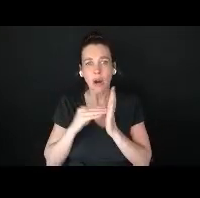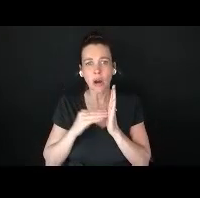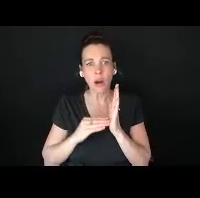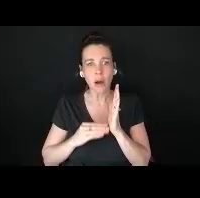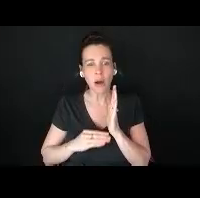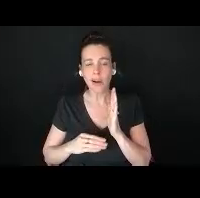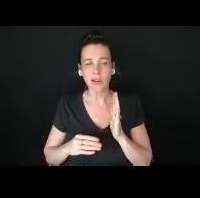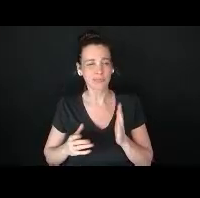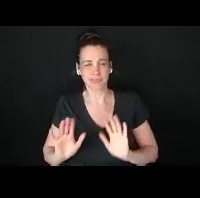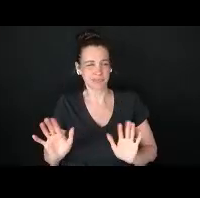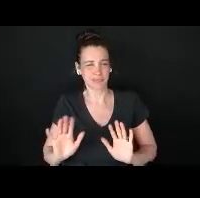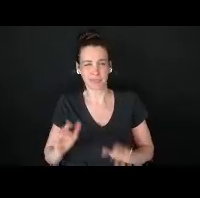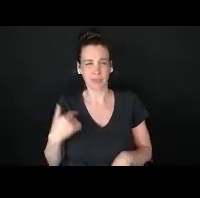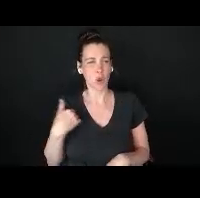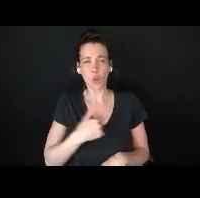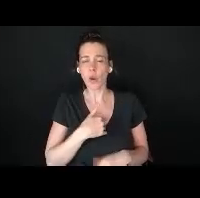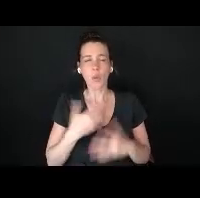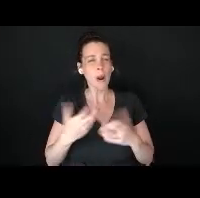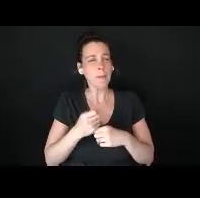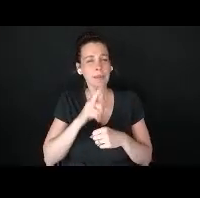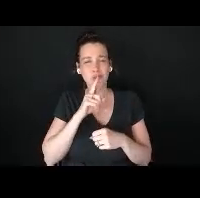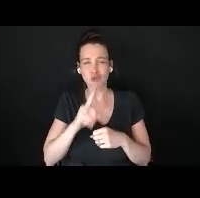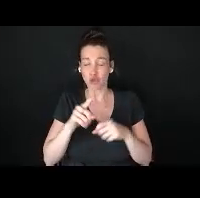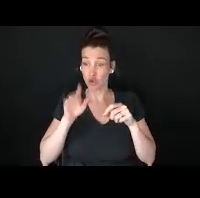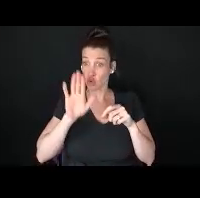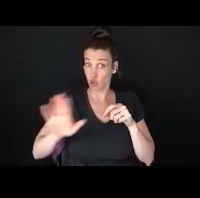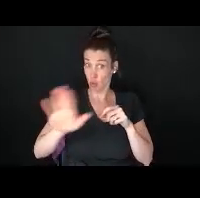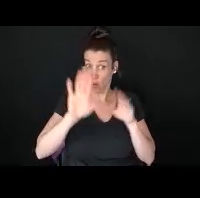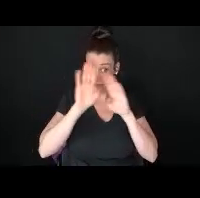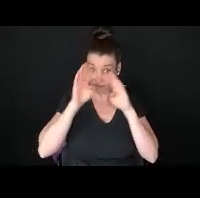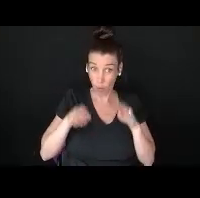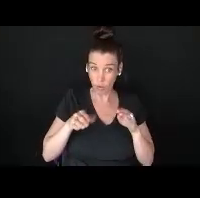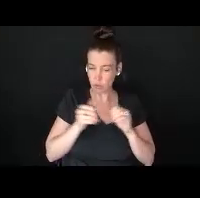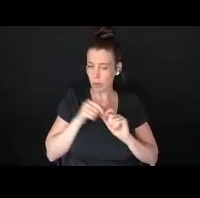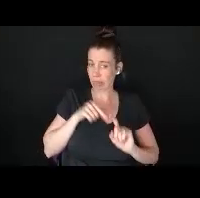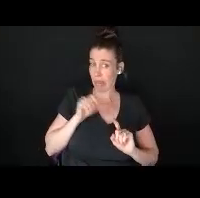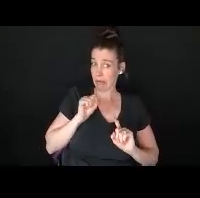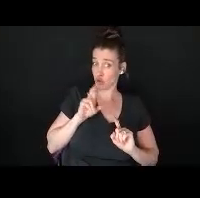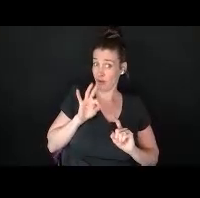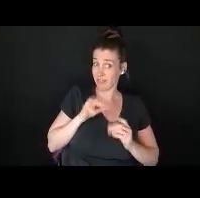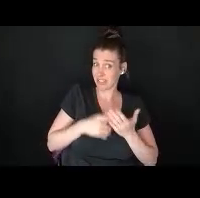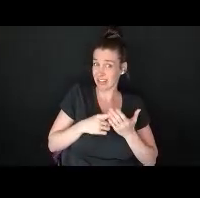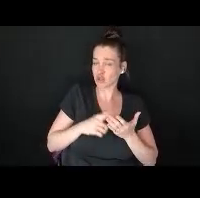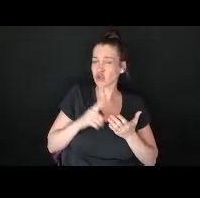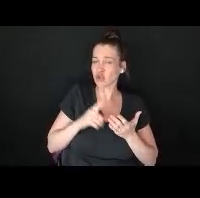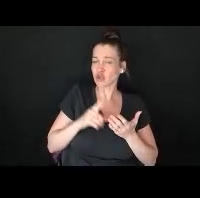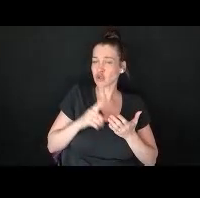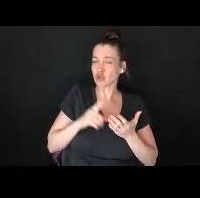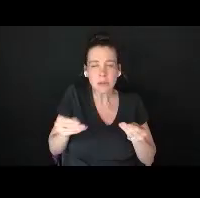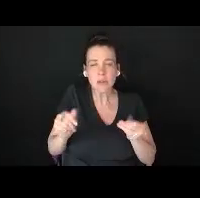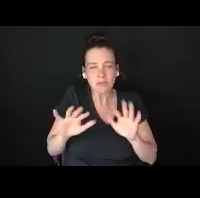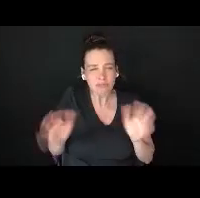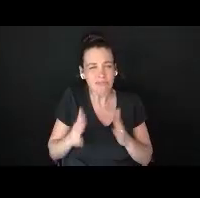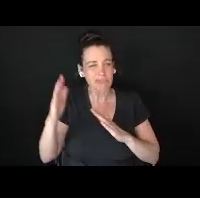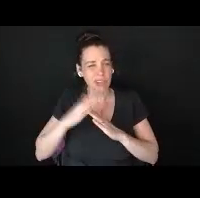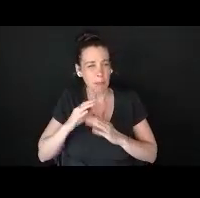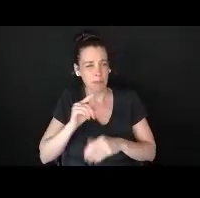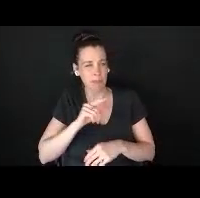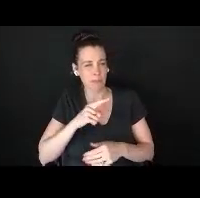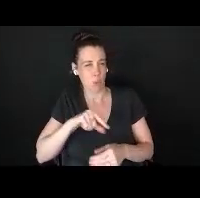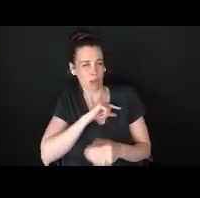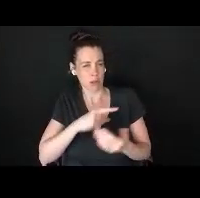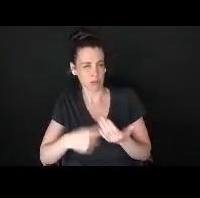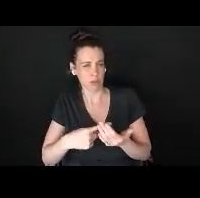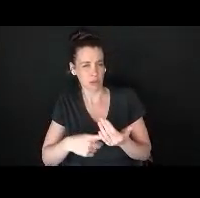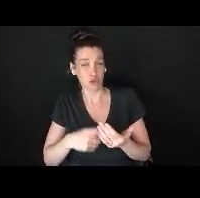And we really wanted to make sure that the focus with SRF discussions is on facilitating a high quality discussion. And we also want to encourage